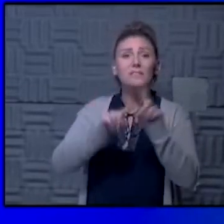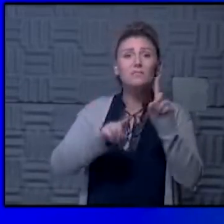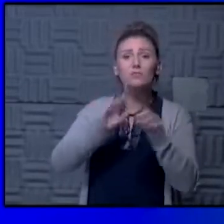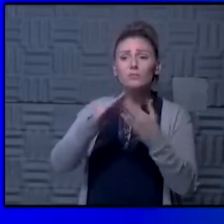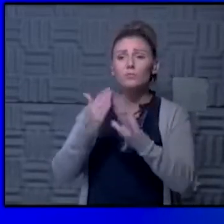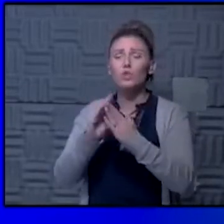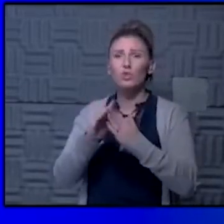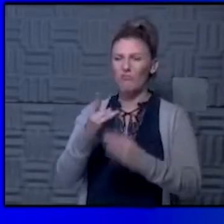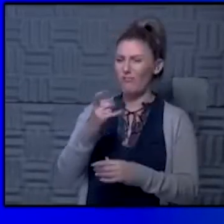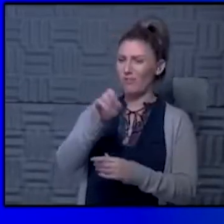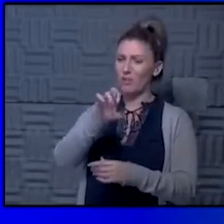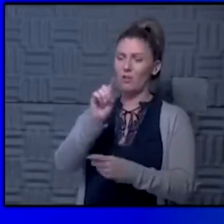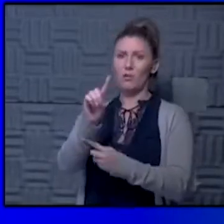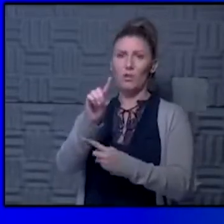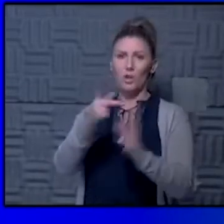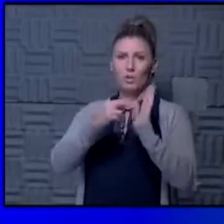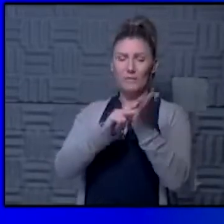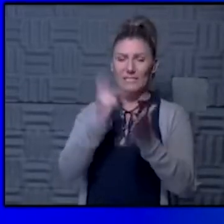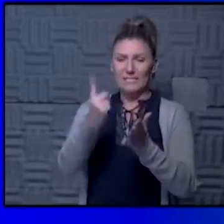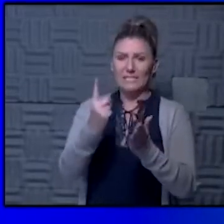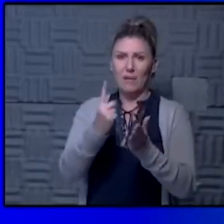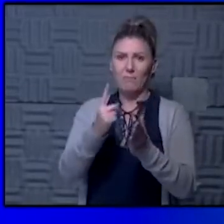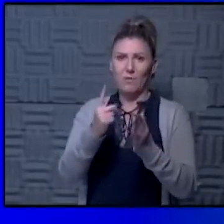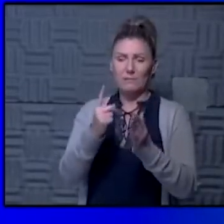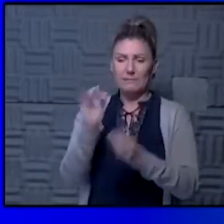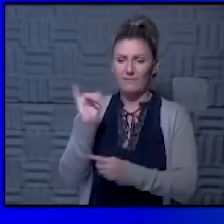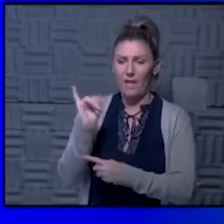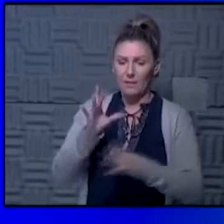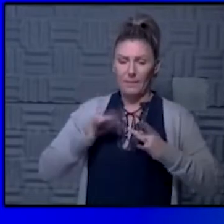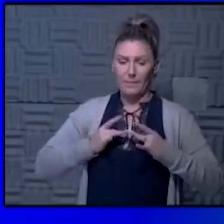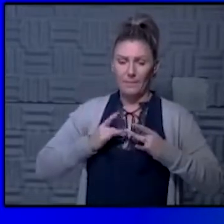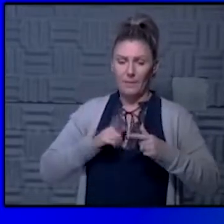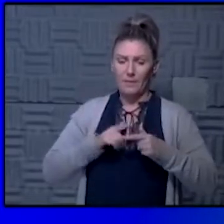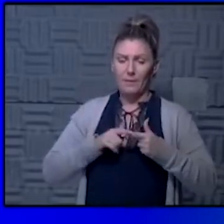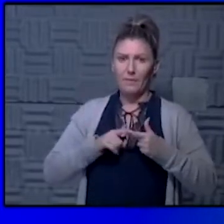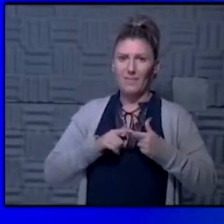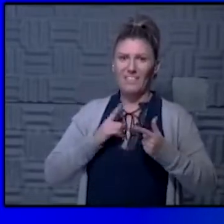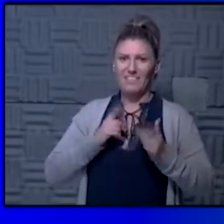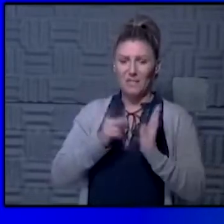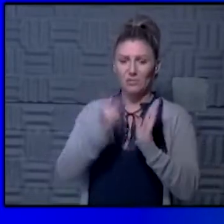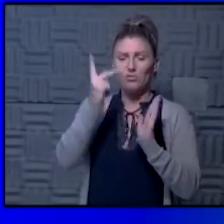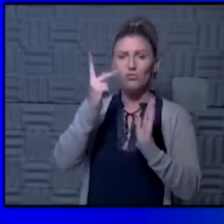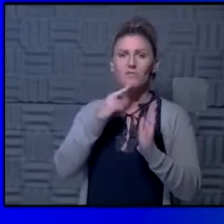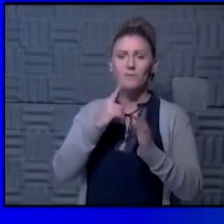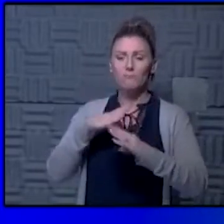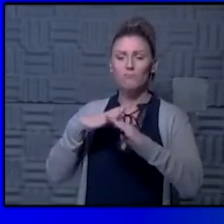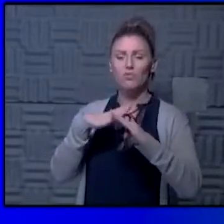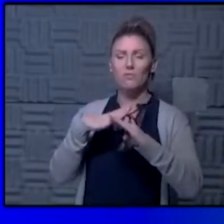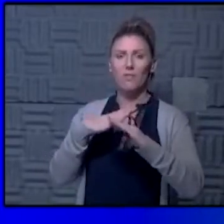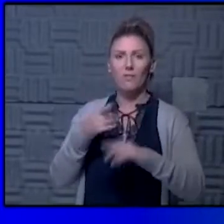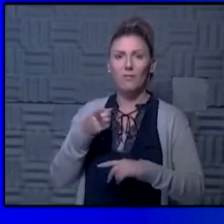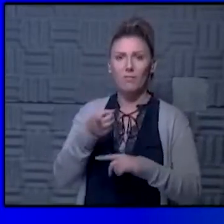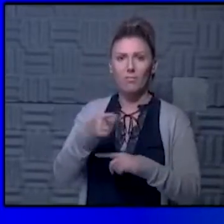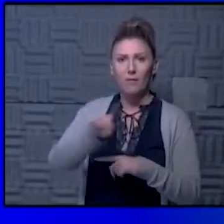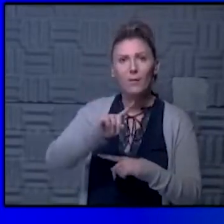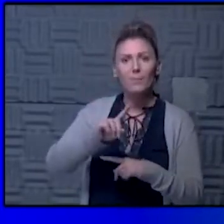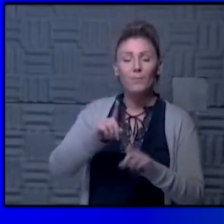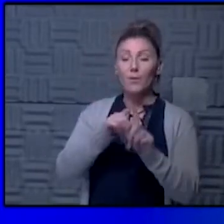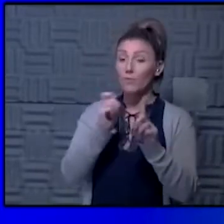means that somebody is either infected or vaccinated and get immunity. They have durable immunity that protects them.